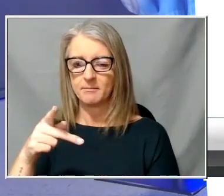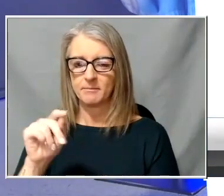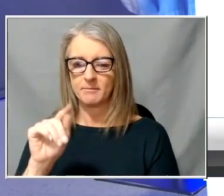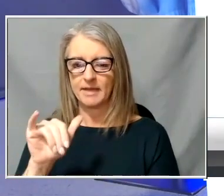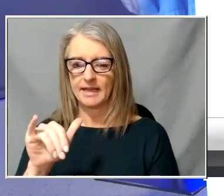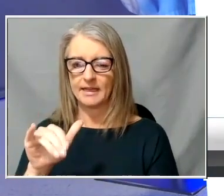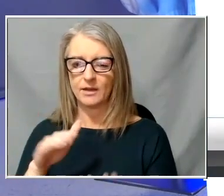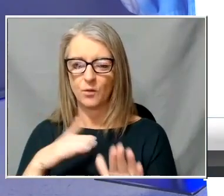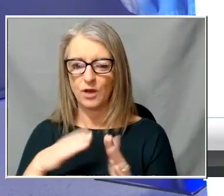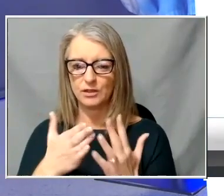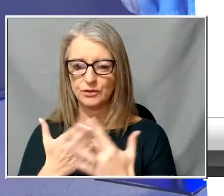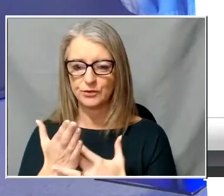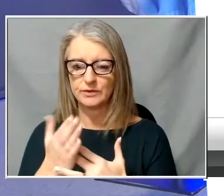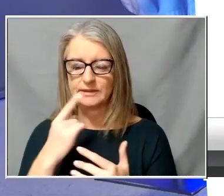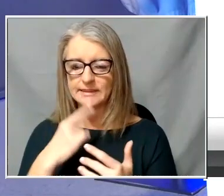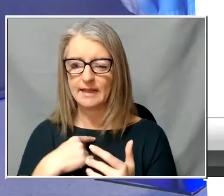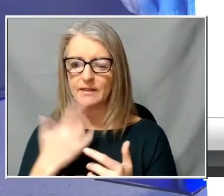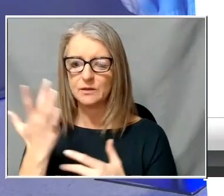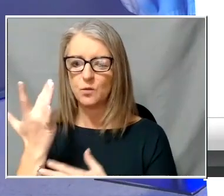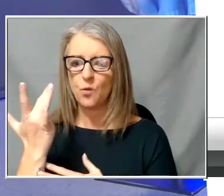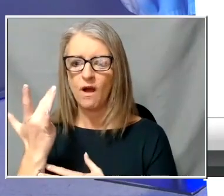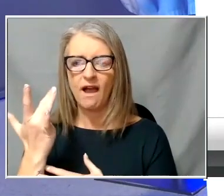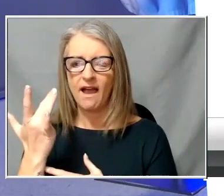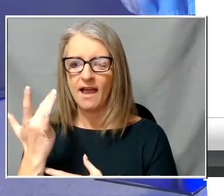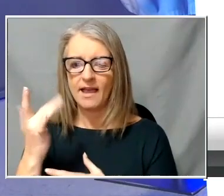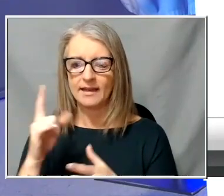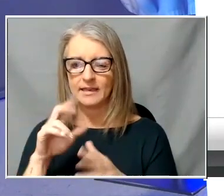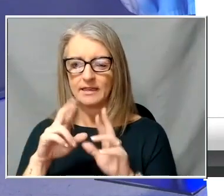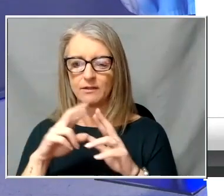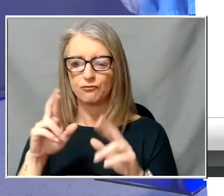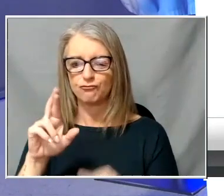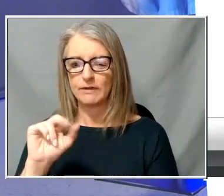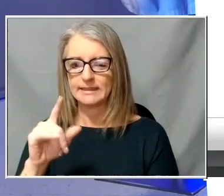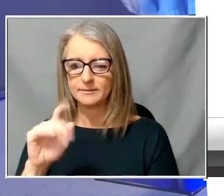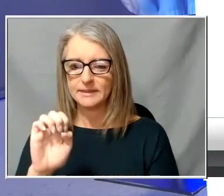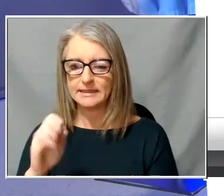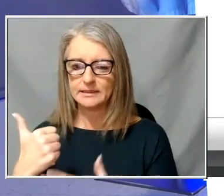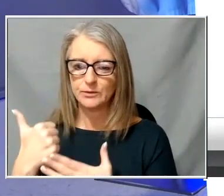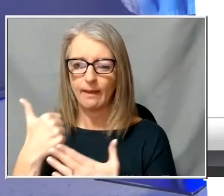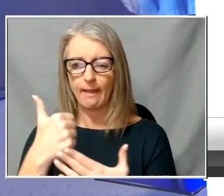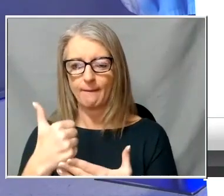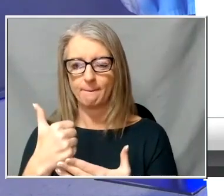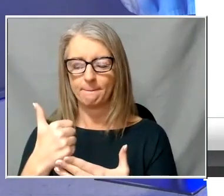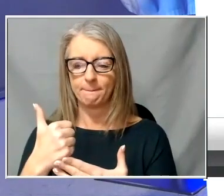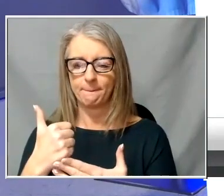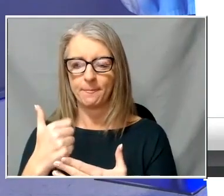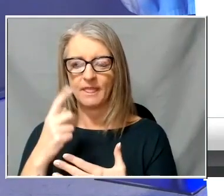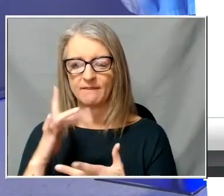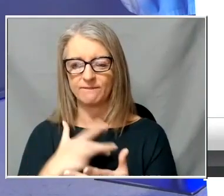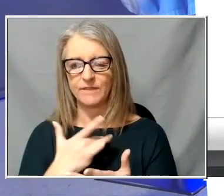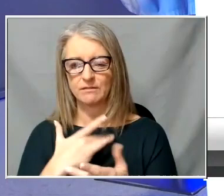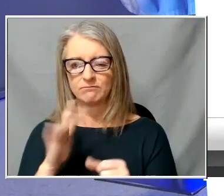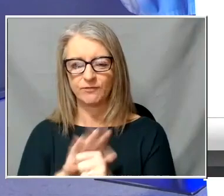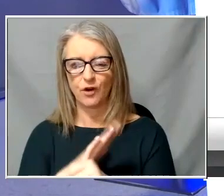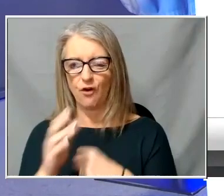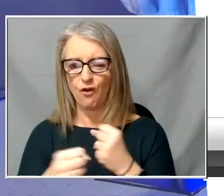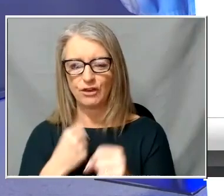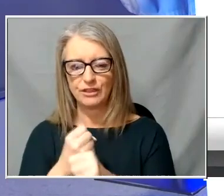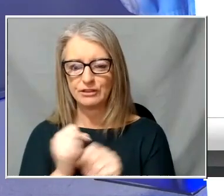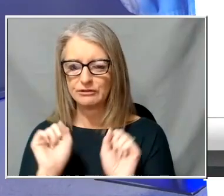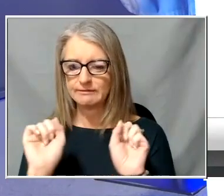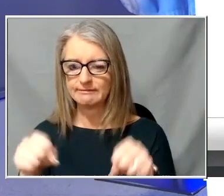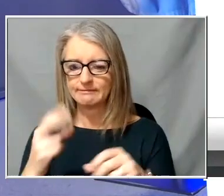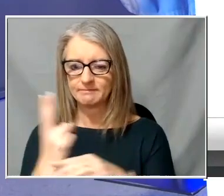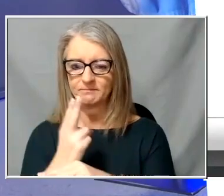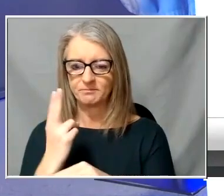through these, she's going to kind of tell us why these recipes and why they can be helpful. I find them to be all year round. I think they're perfect for that. So I want to